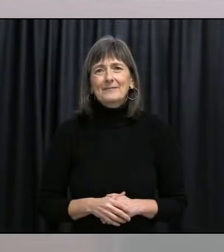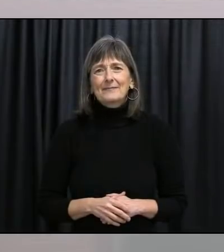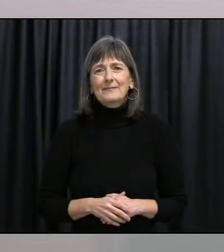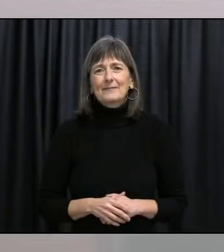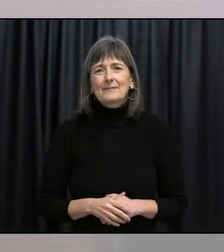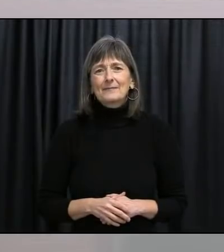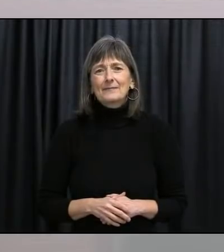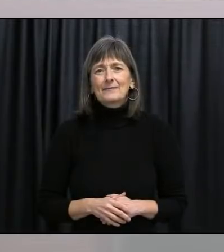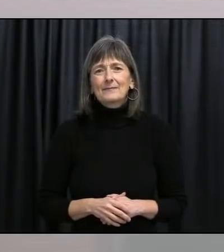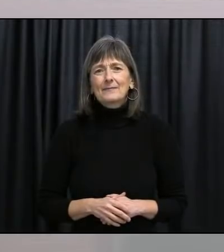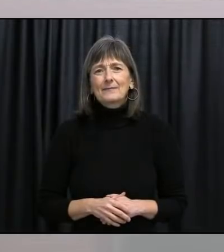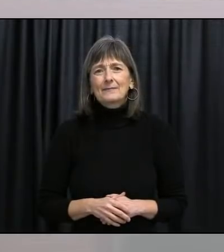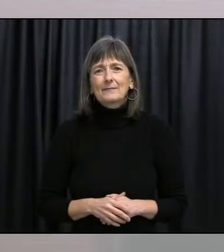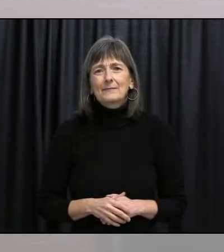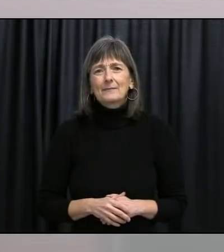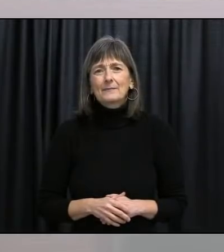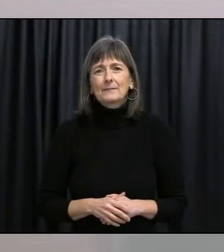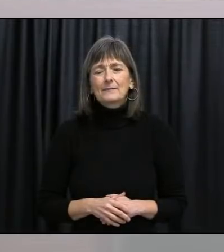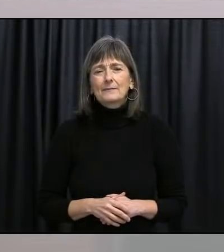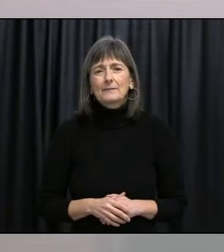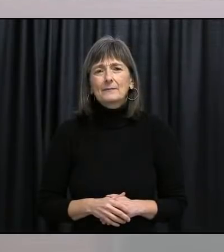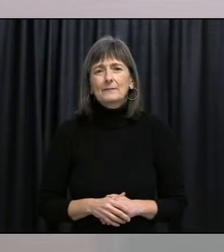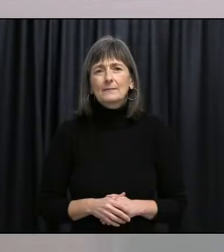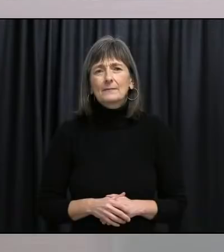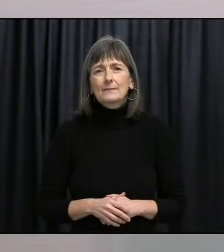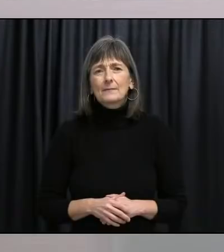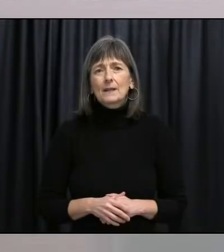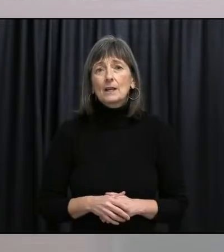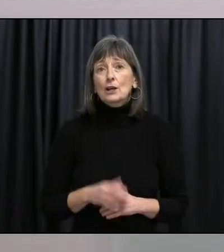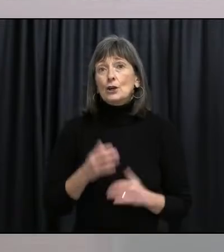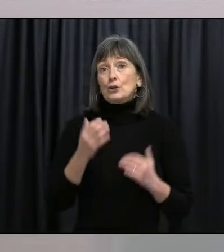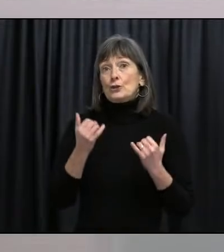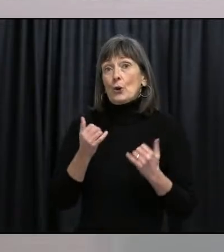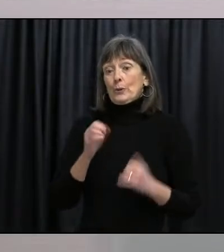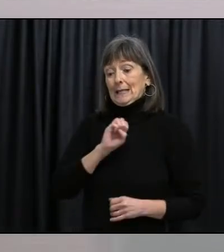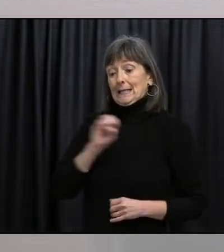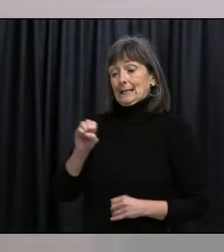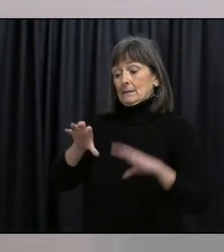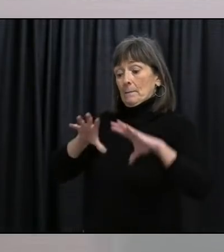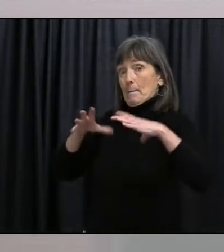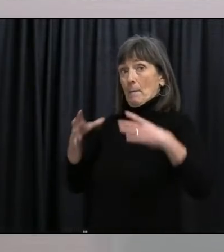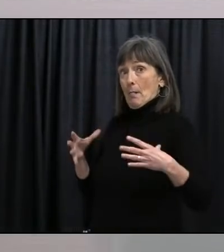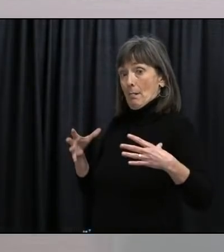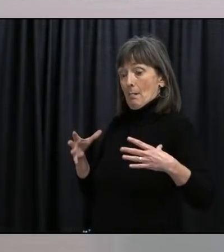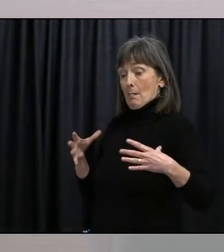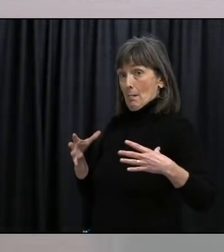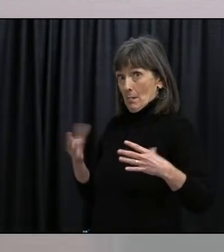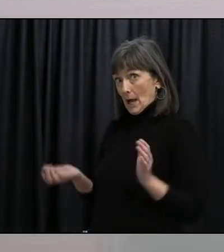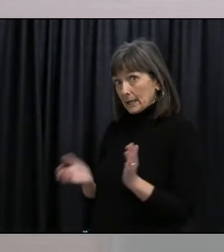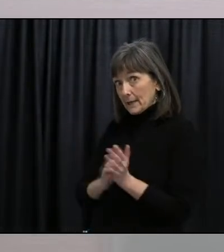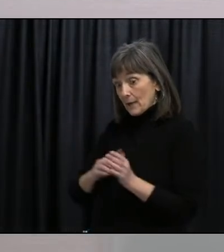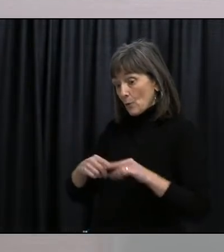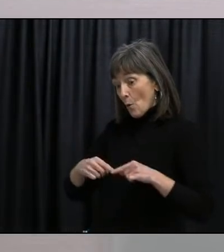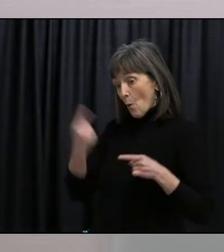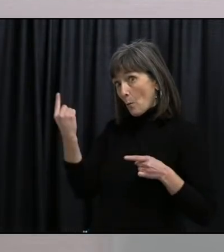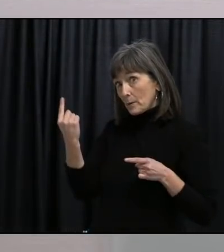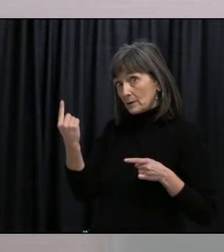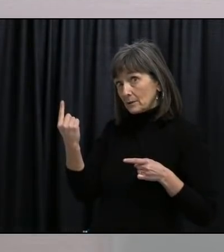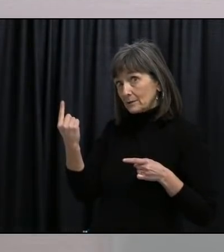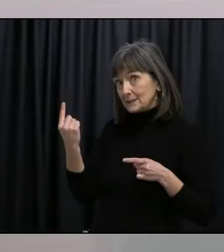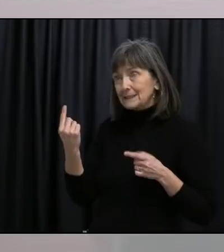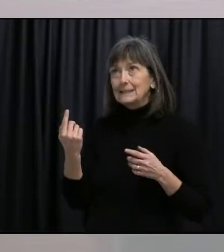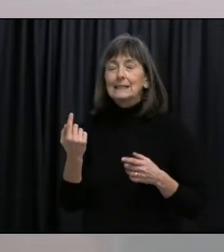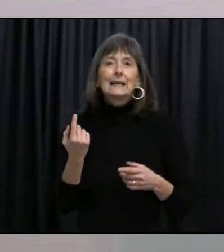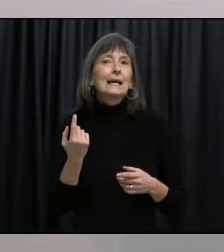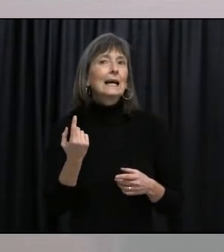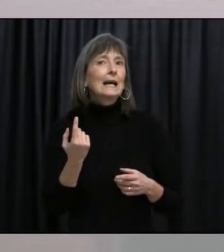what your thinking is now about the Atlantic bubble and whether that might resume? Well, we discussed the